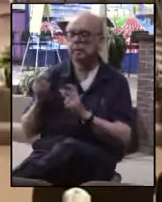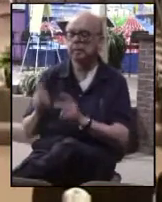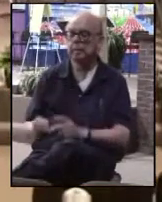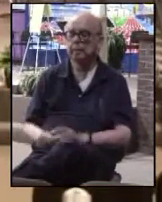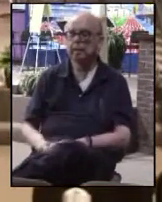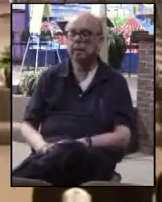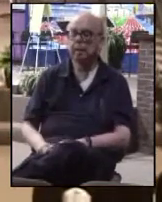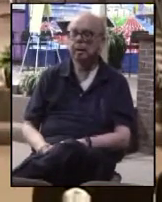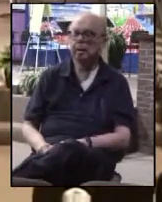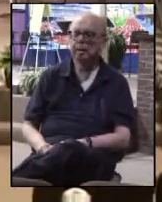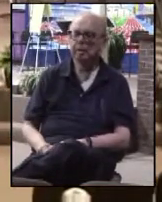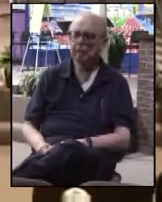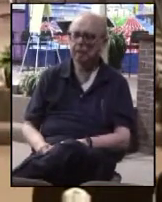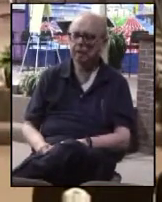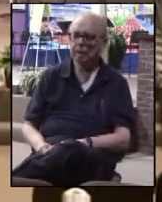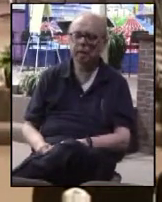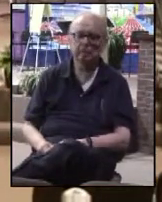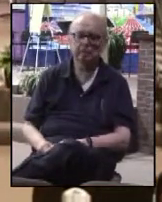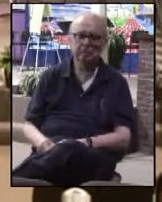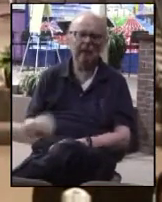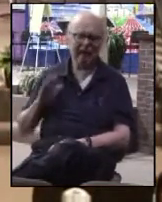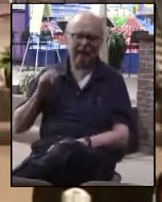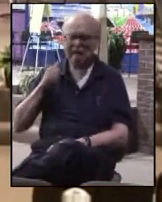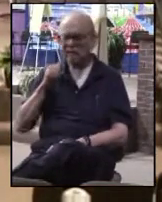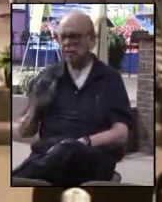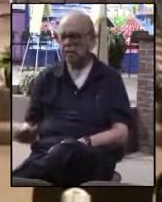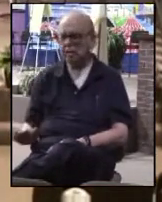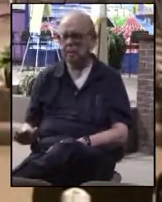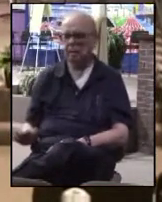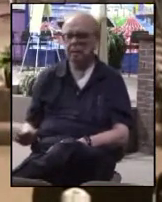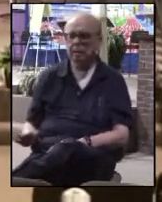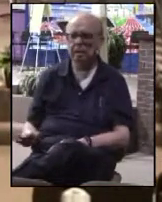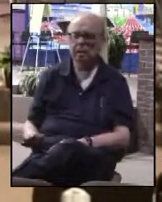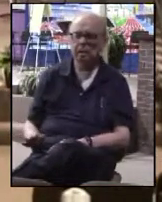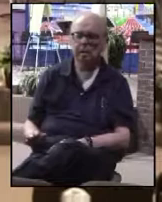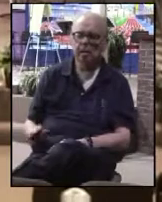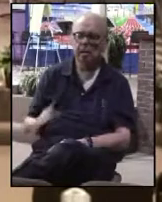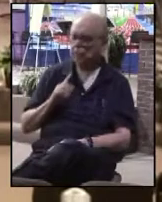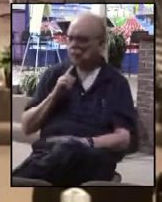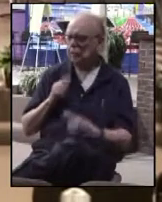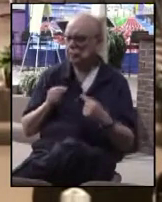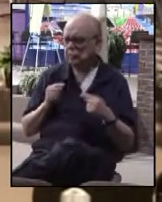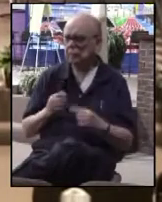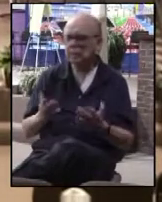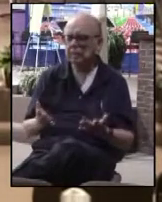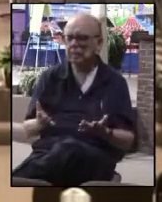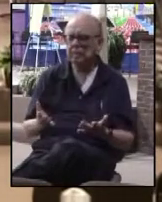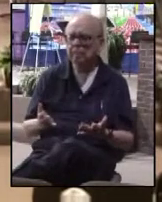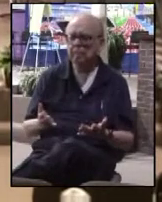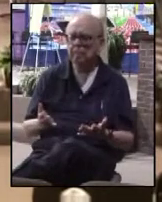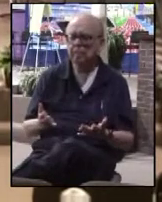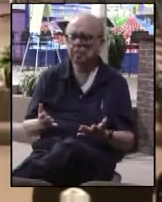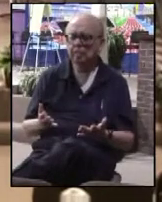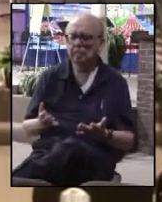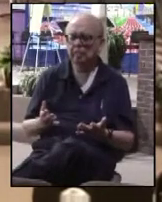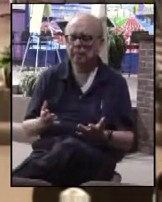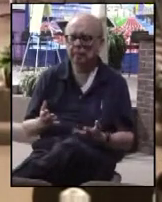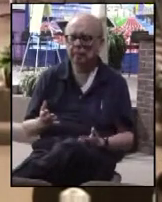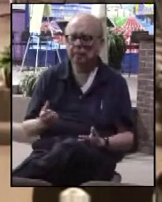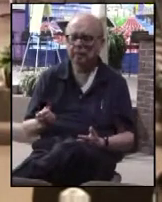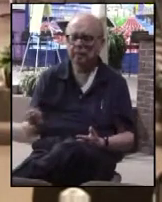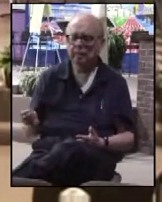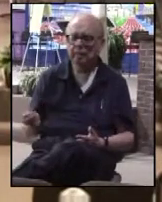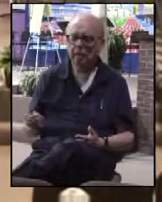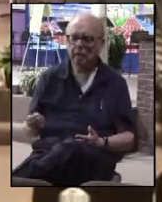but a little girl really difficult really struggling okay? and so